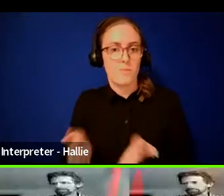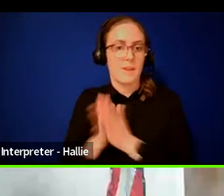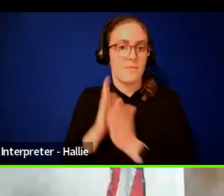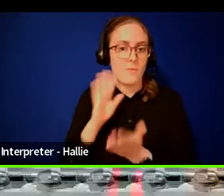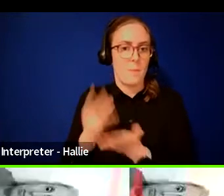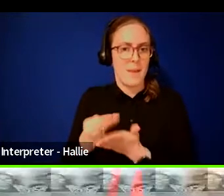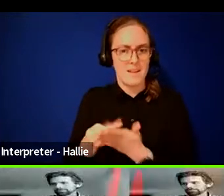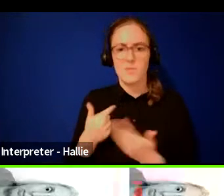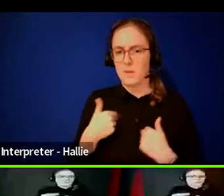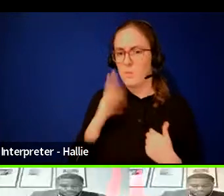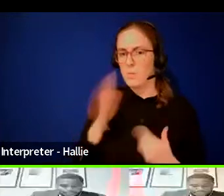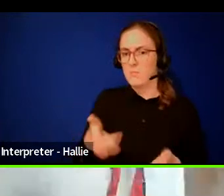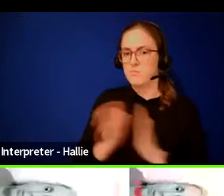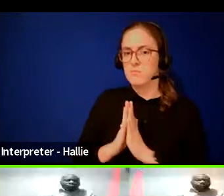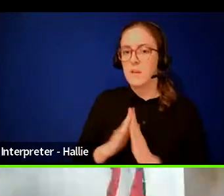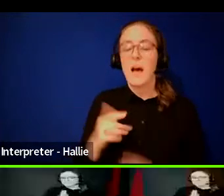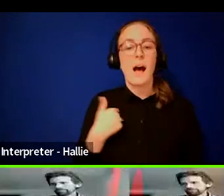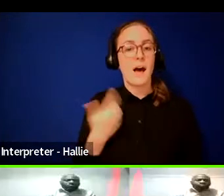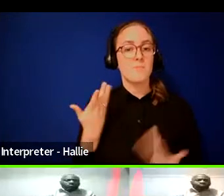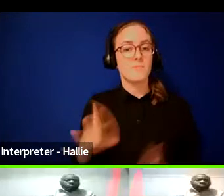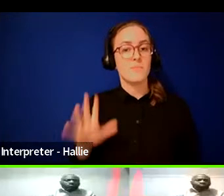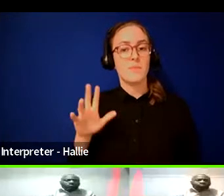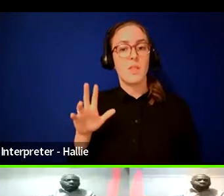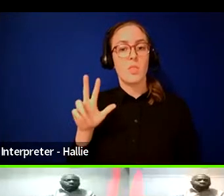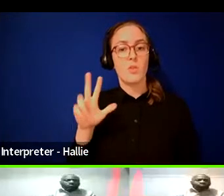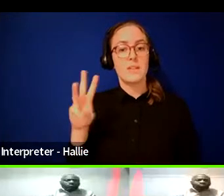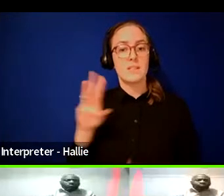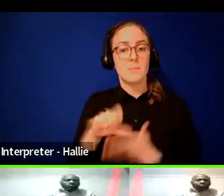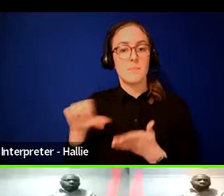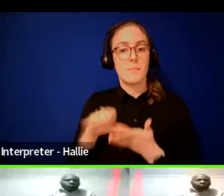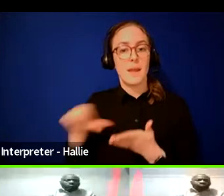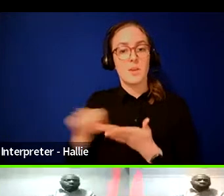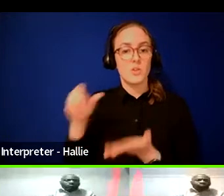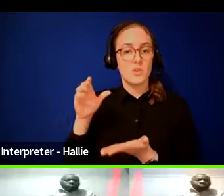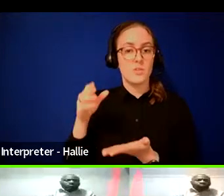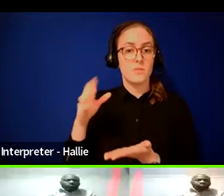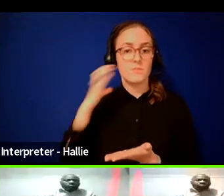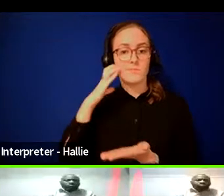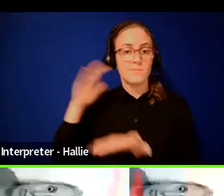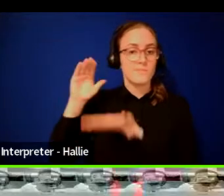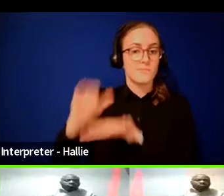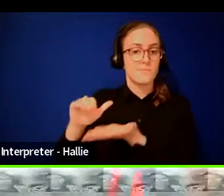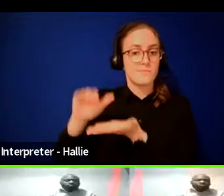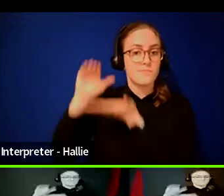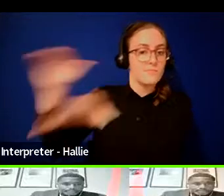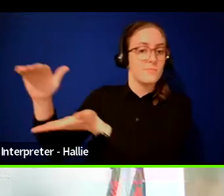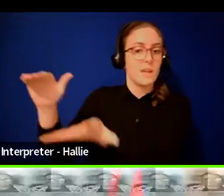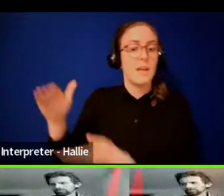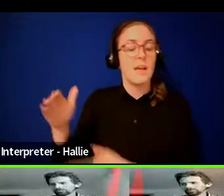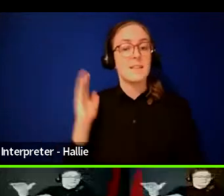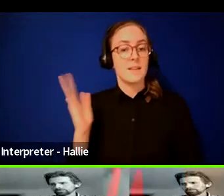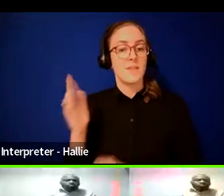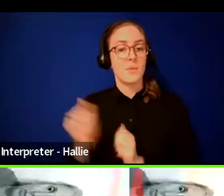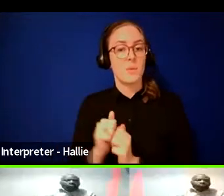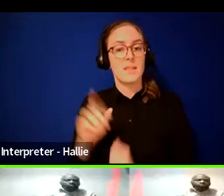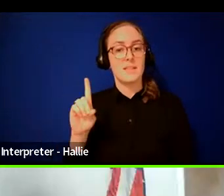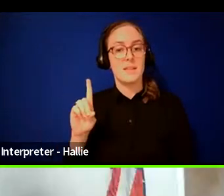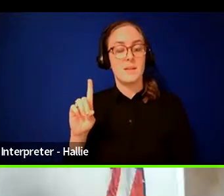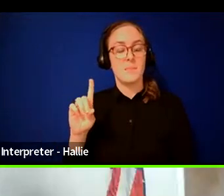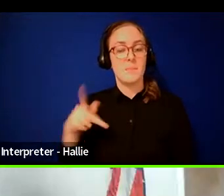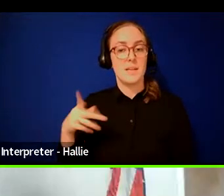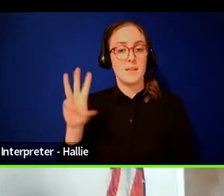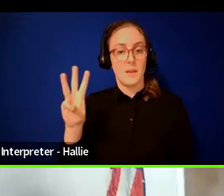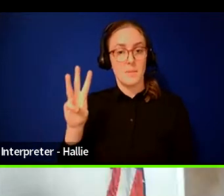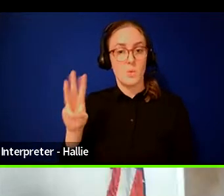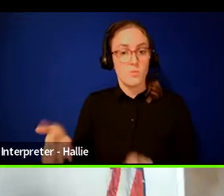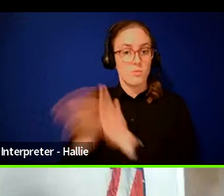a 36-page document to testify regarding DPW, and we want to make sure